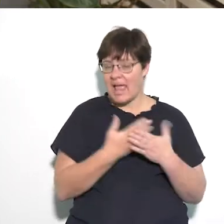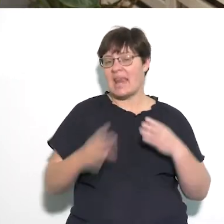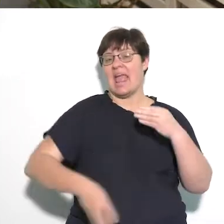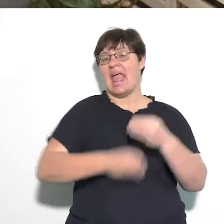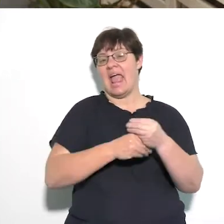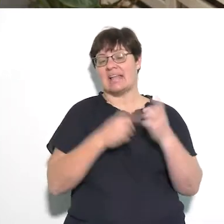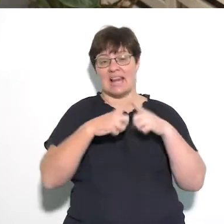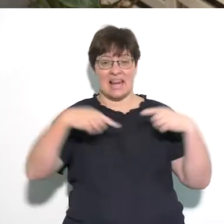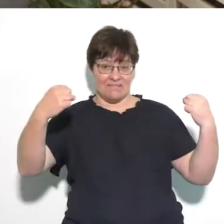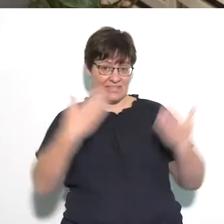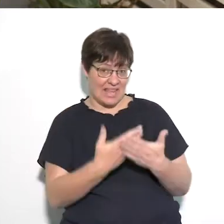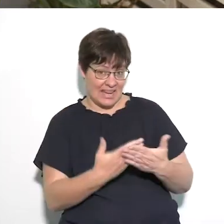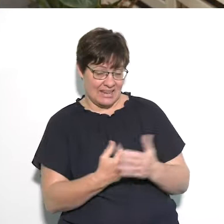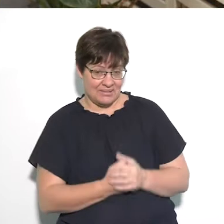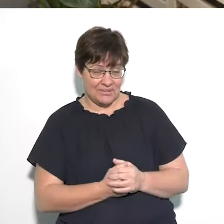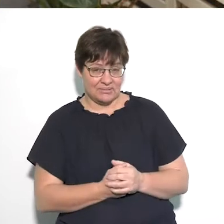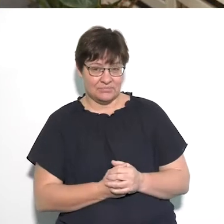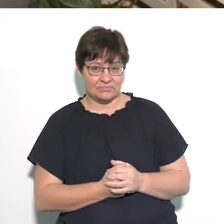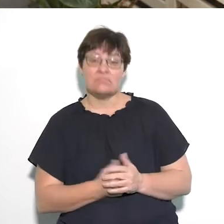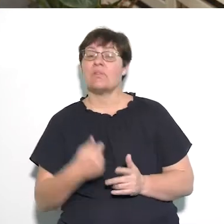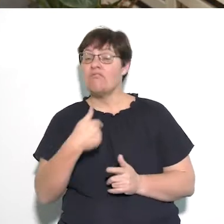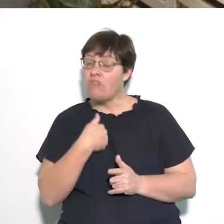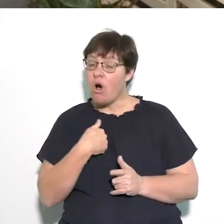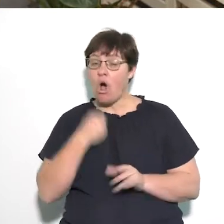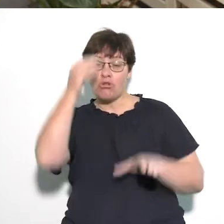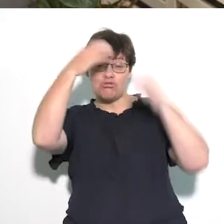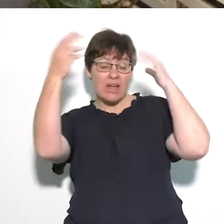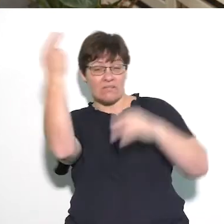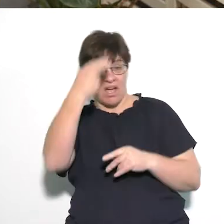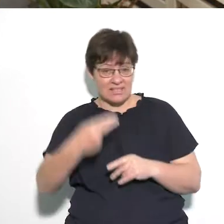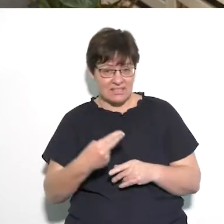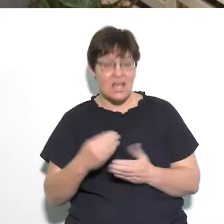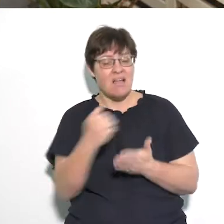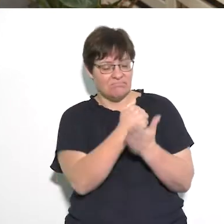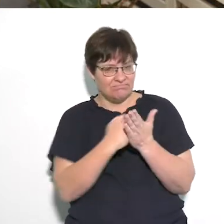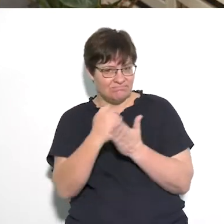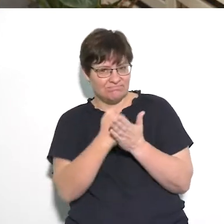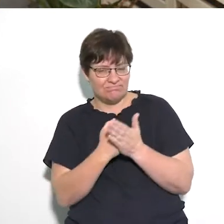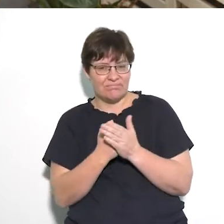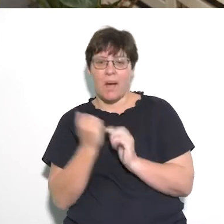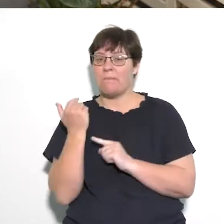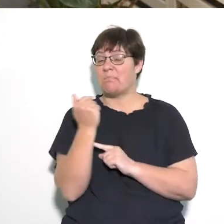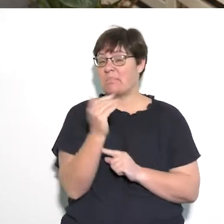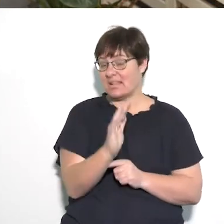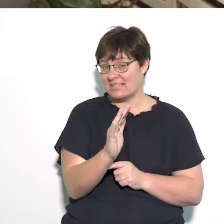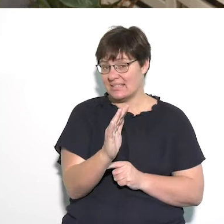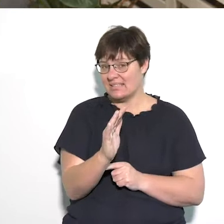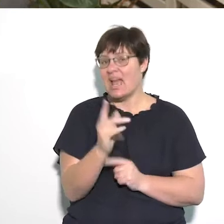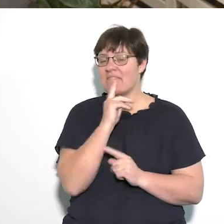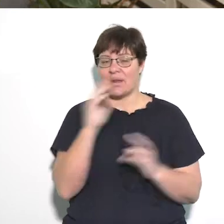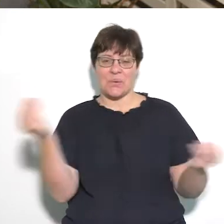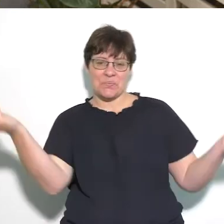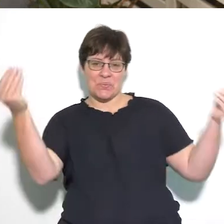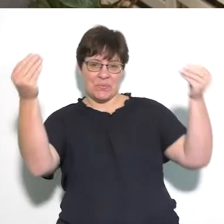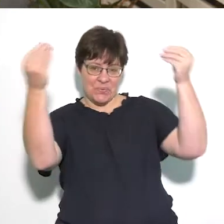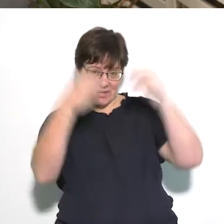add leaves onto your sunflower. So now for our creative arts, we're going to be sticking on the parts of the plant, and then we're going to be